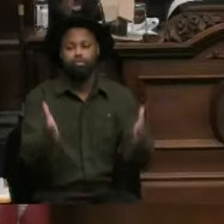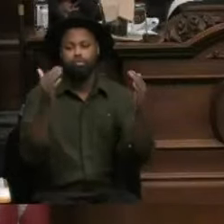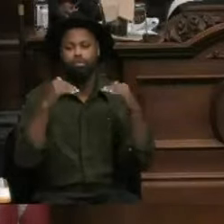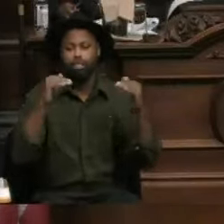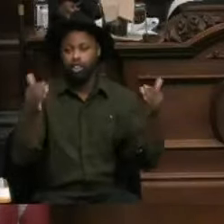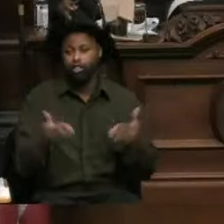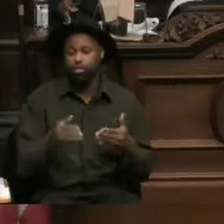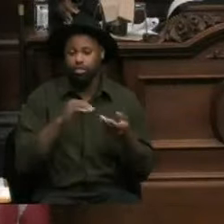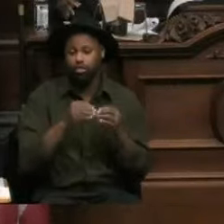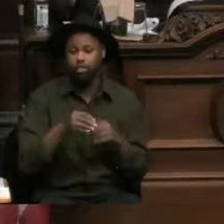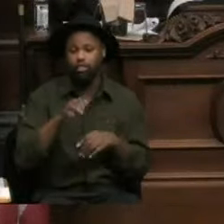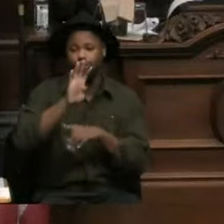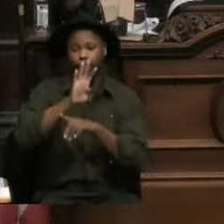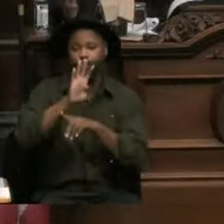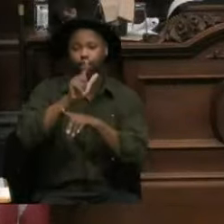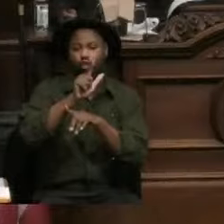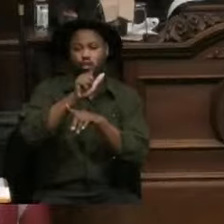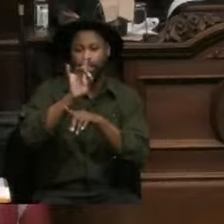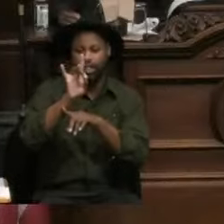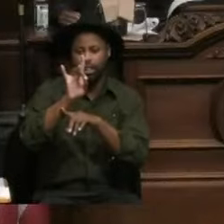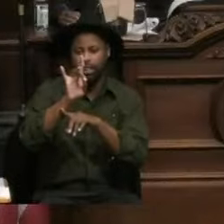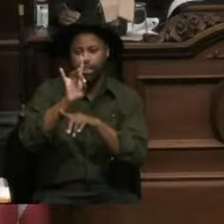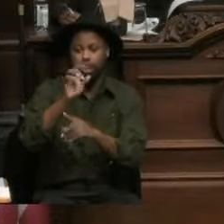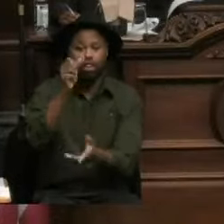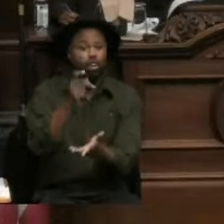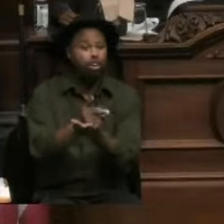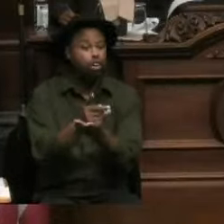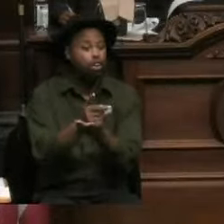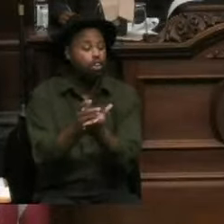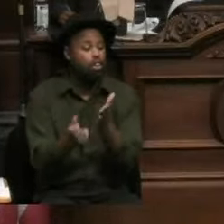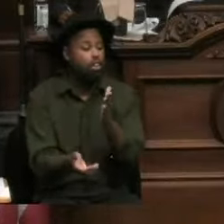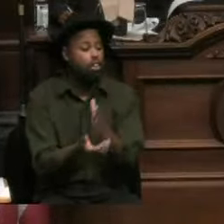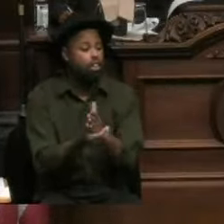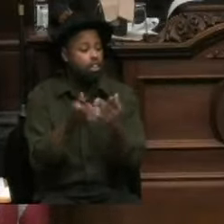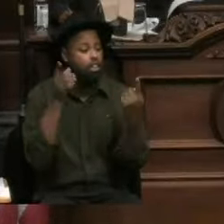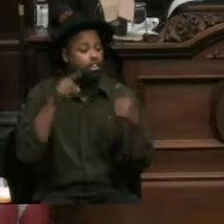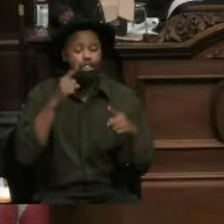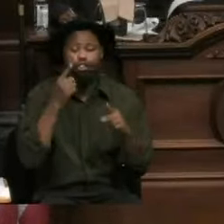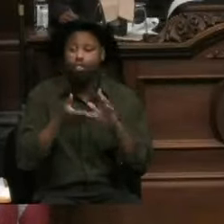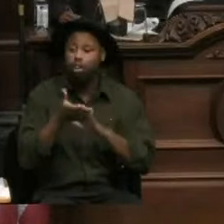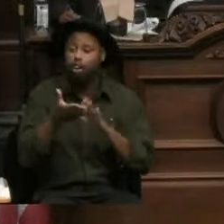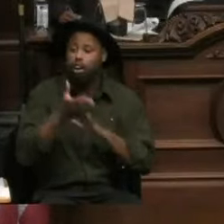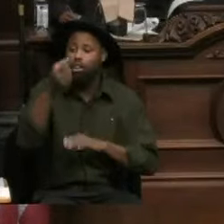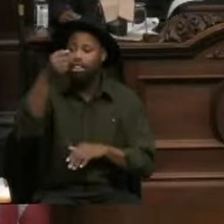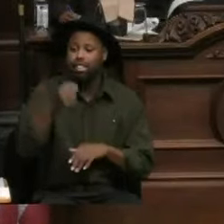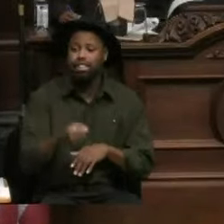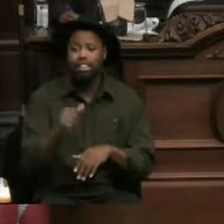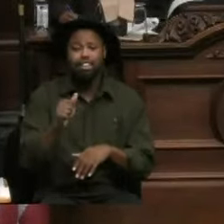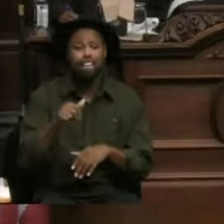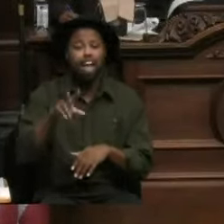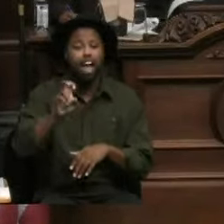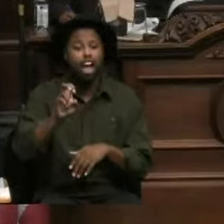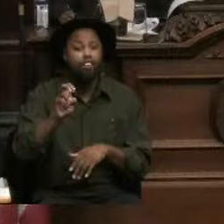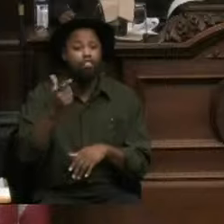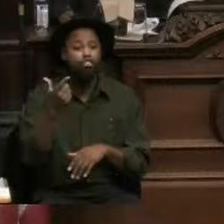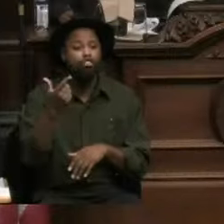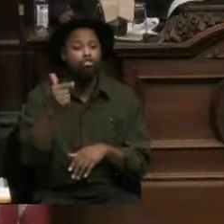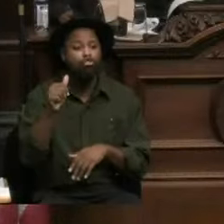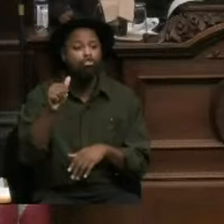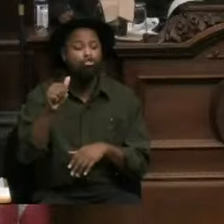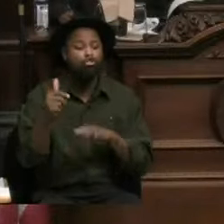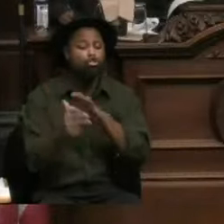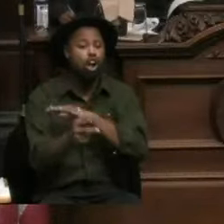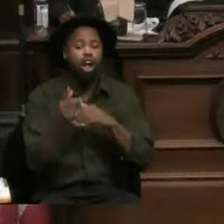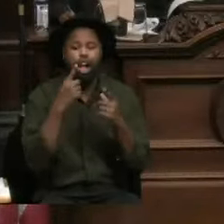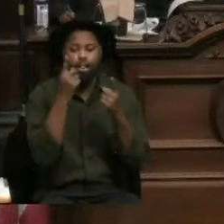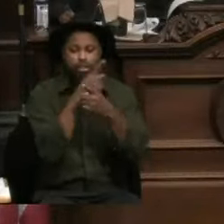Introductory number 428, authorizing a mandatory agreement for the operation of the South Avenue Garage. I have submitted a